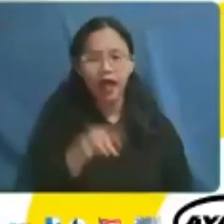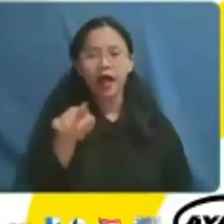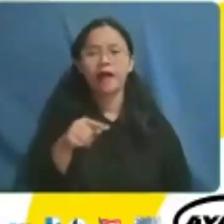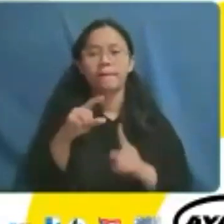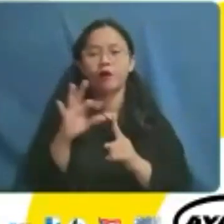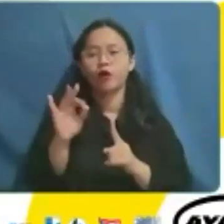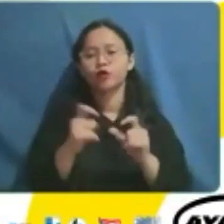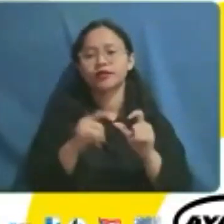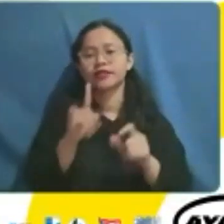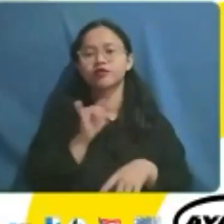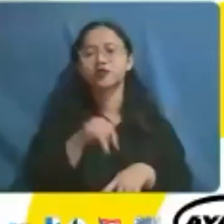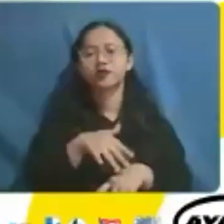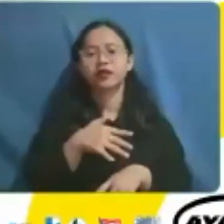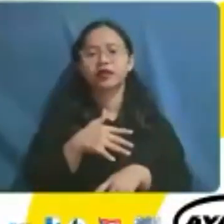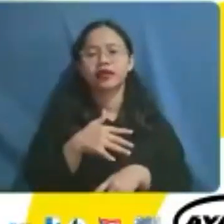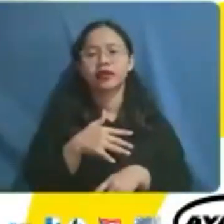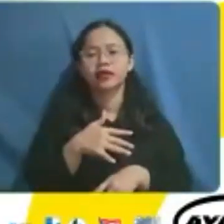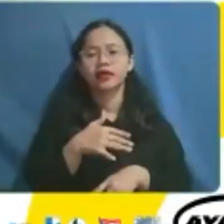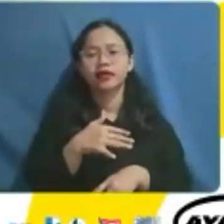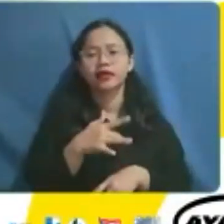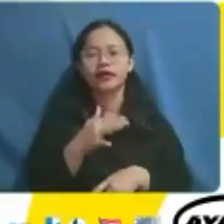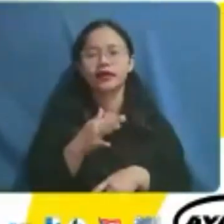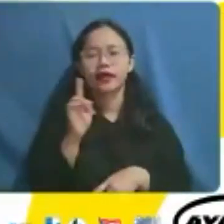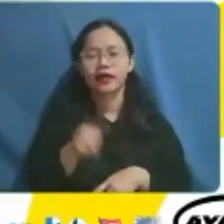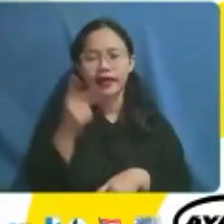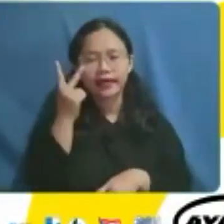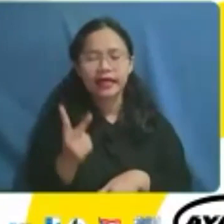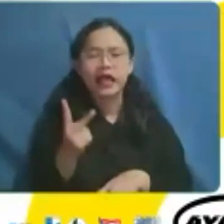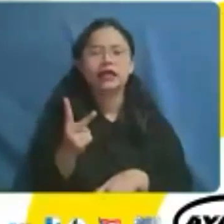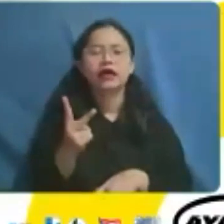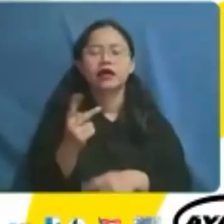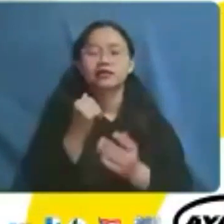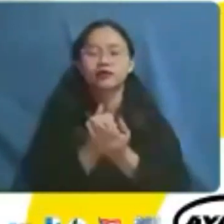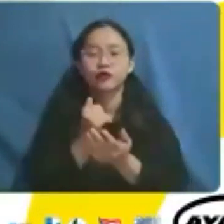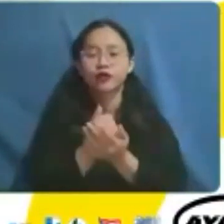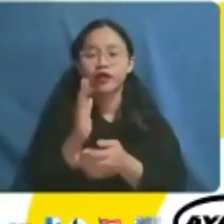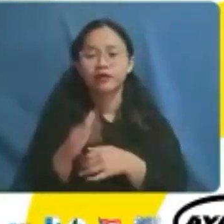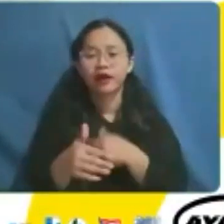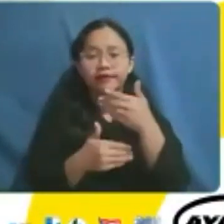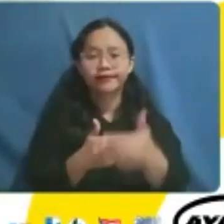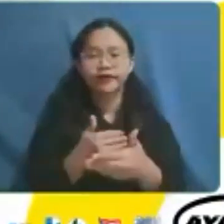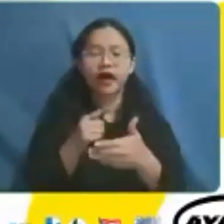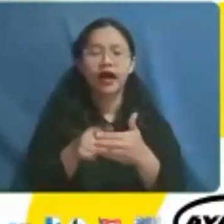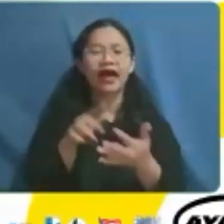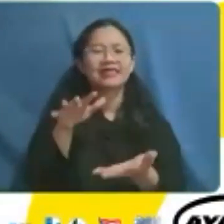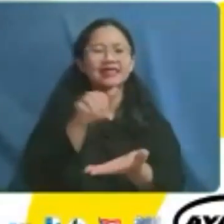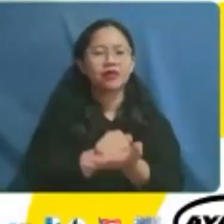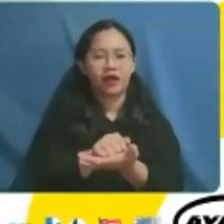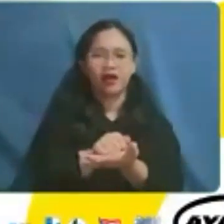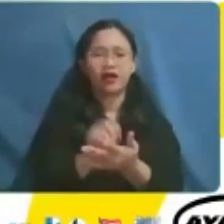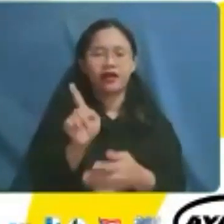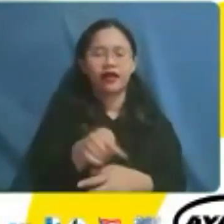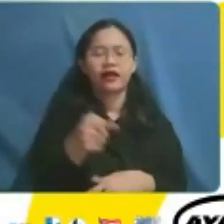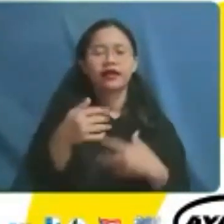long time. We've been doing research on air pollution since the mid-1970s, and so for the